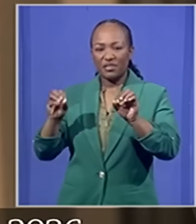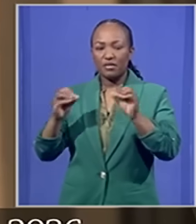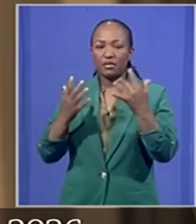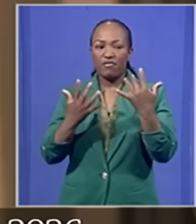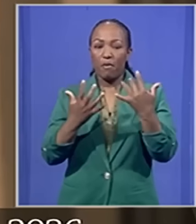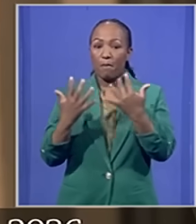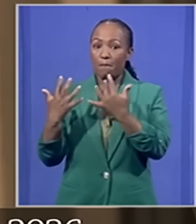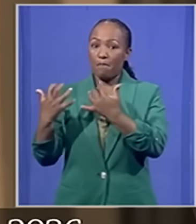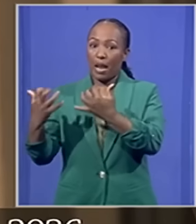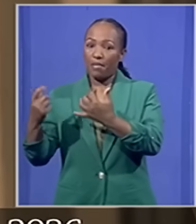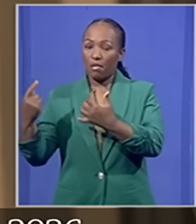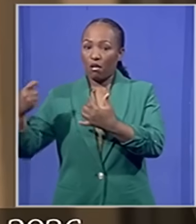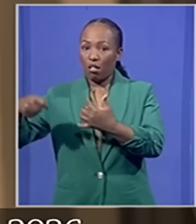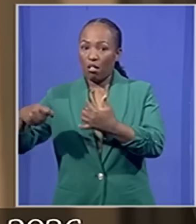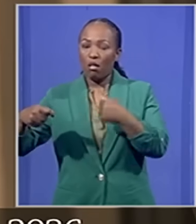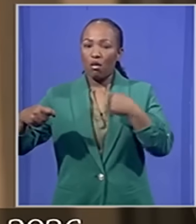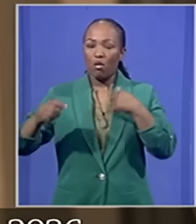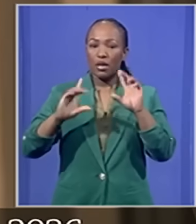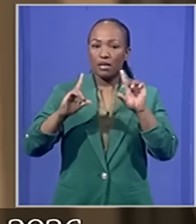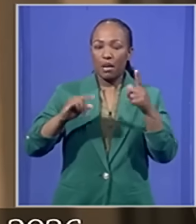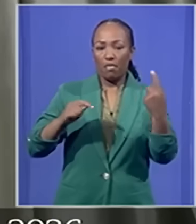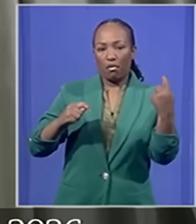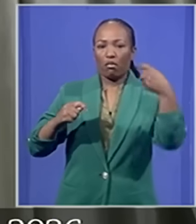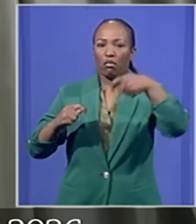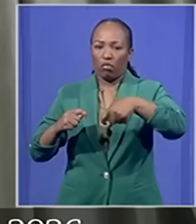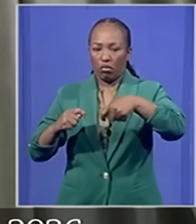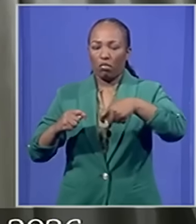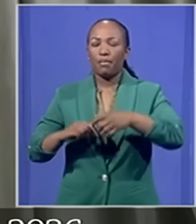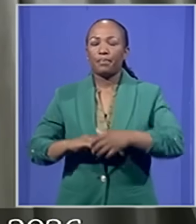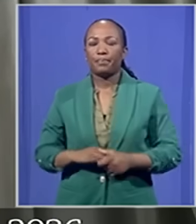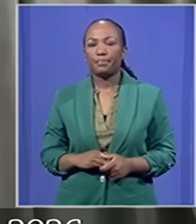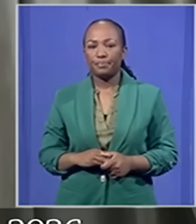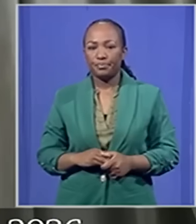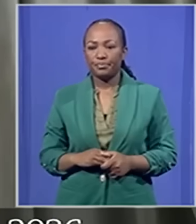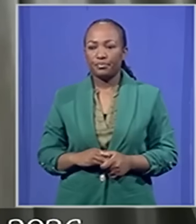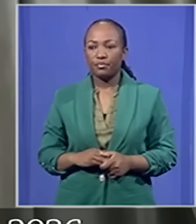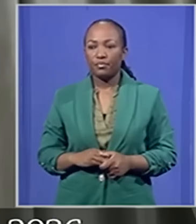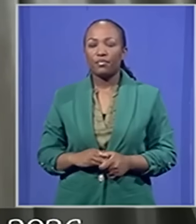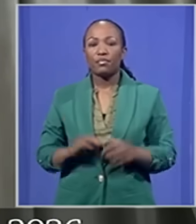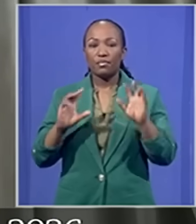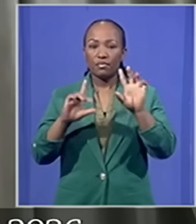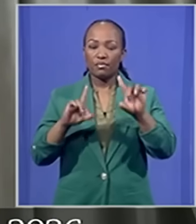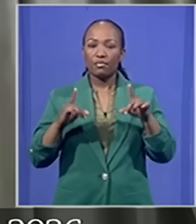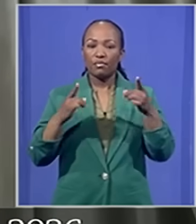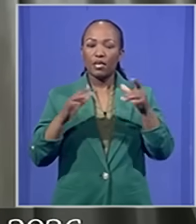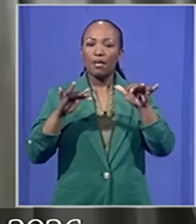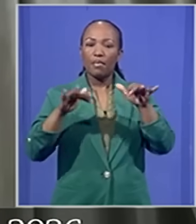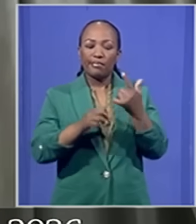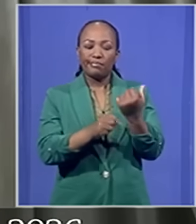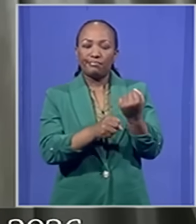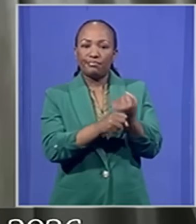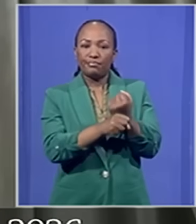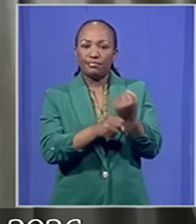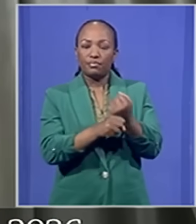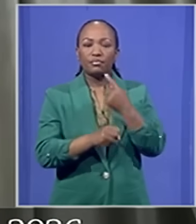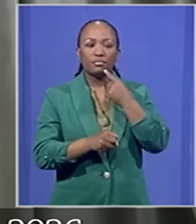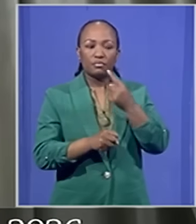and the department. Public Works says within their own resources, they can